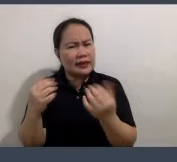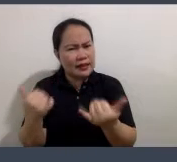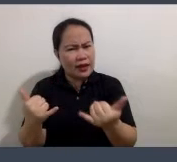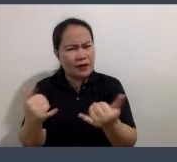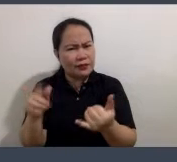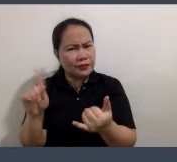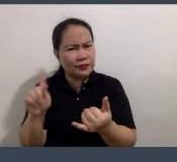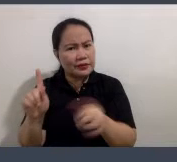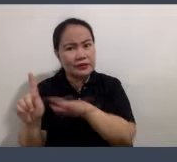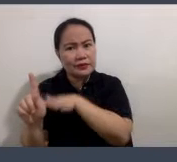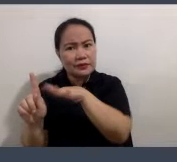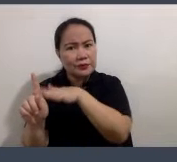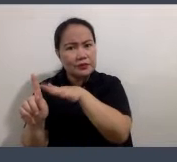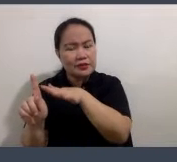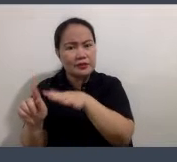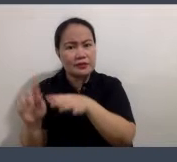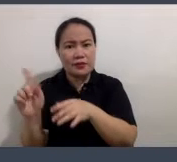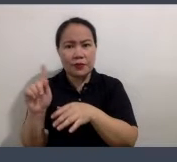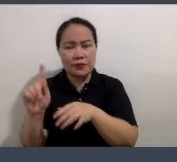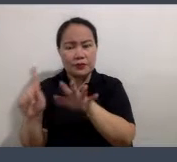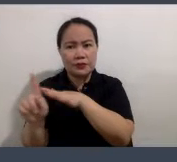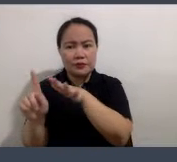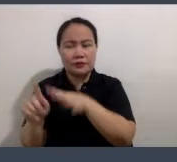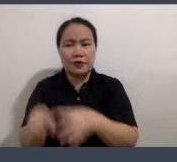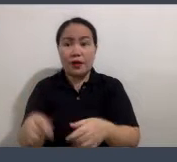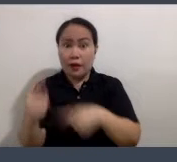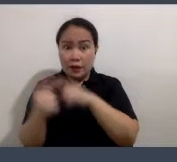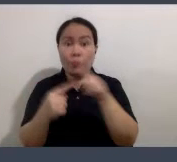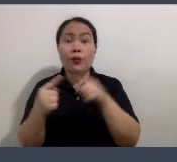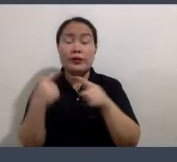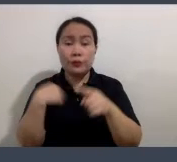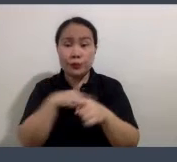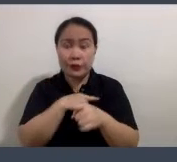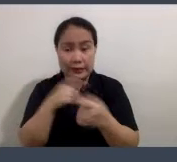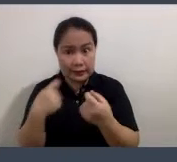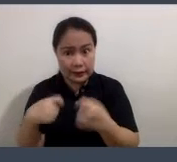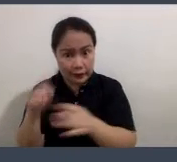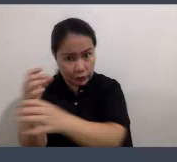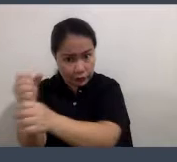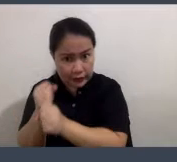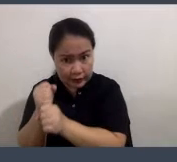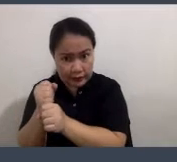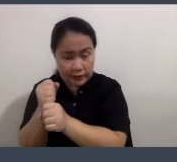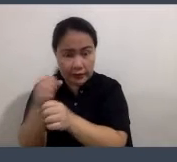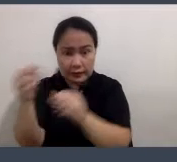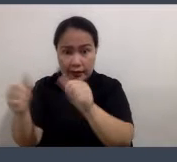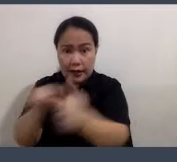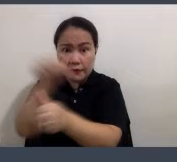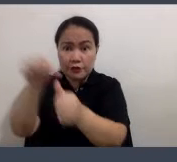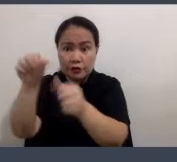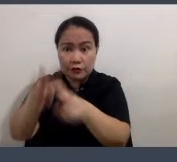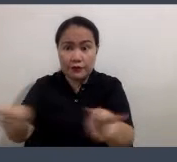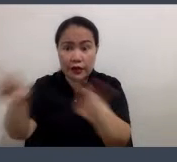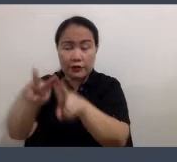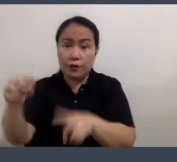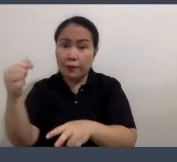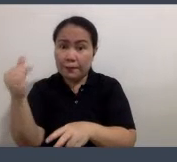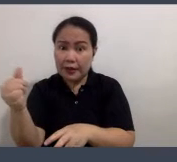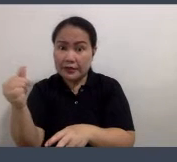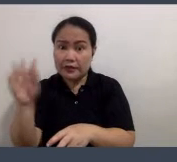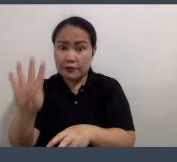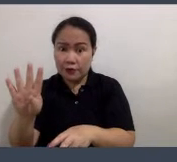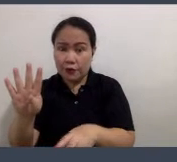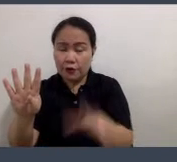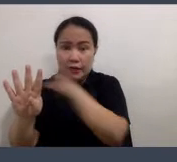napansin natin? What have you noticed? When we are trying to get the absolute value of positive 4